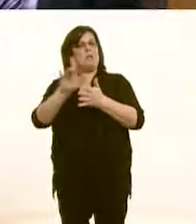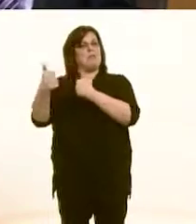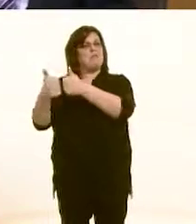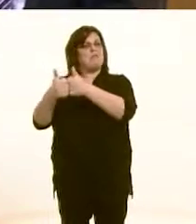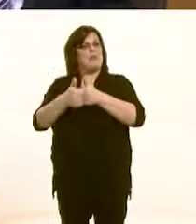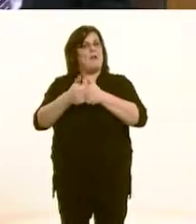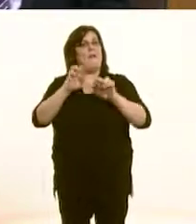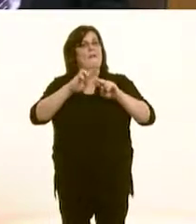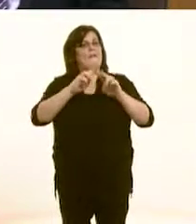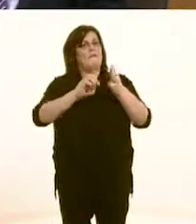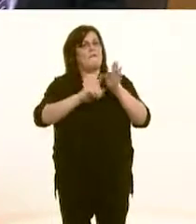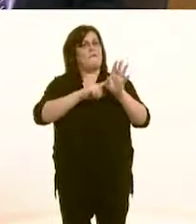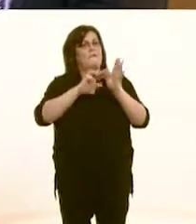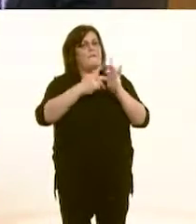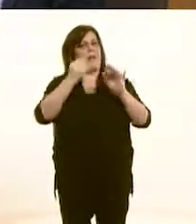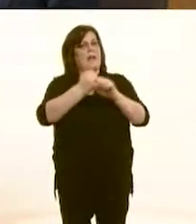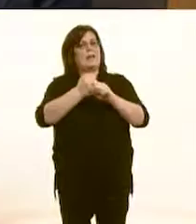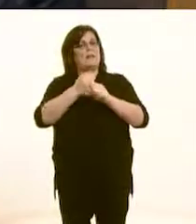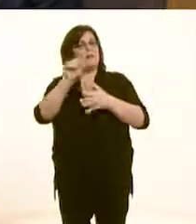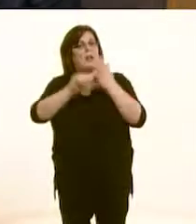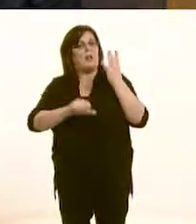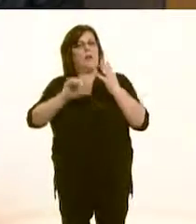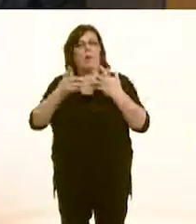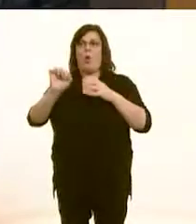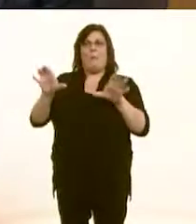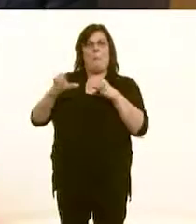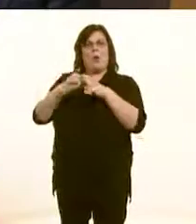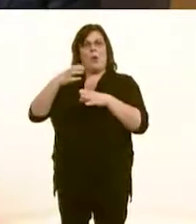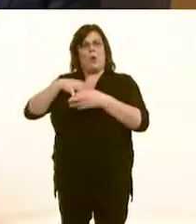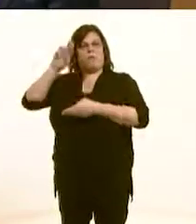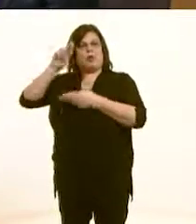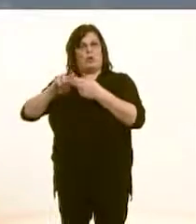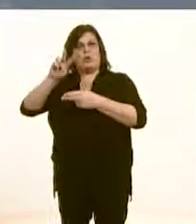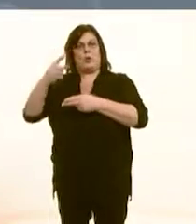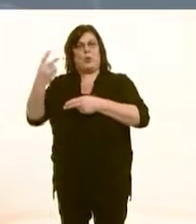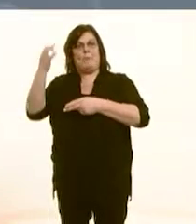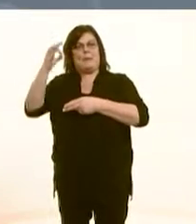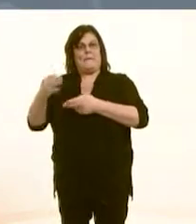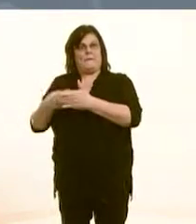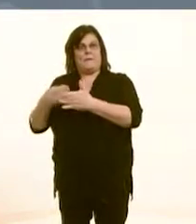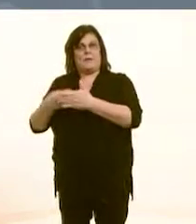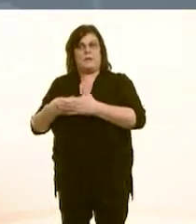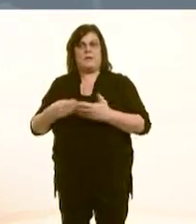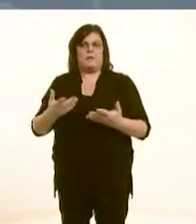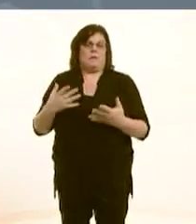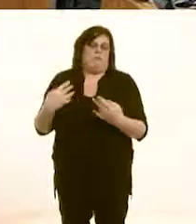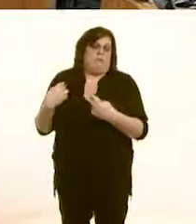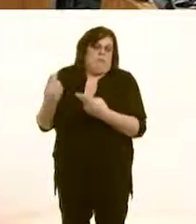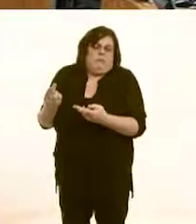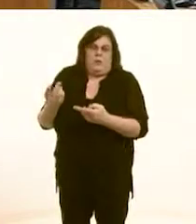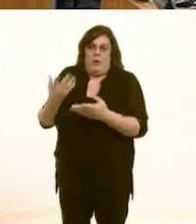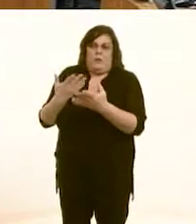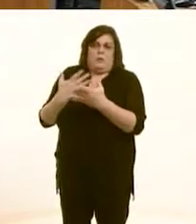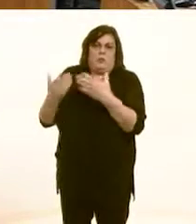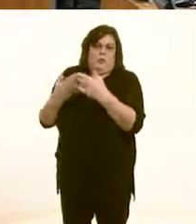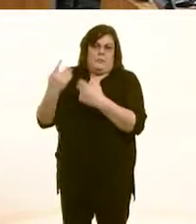area that's due for a 20% cut, according to her own party. So there we are. That is something that they will have to resolve themselves, although, as the Leader of the